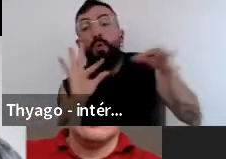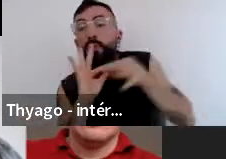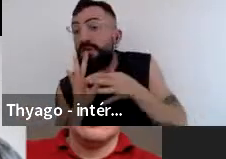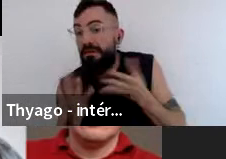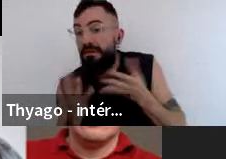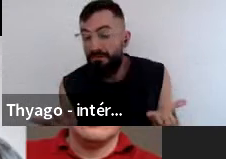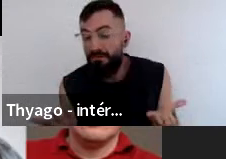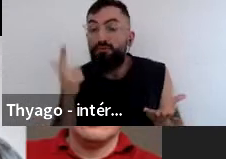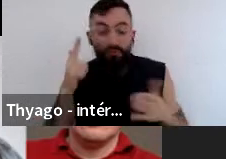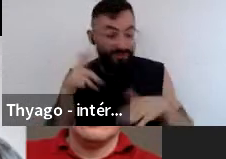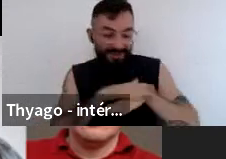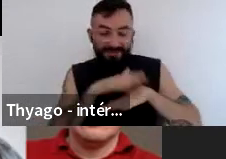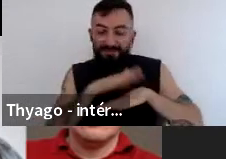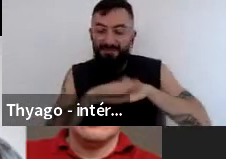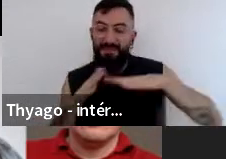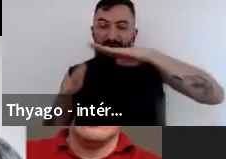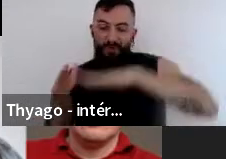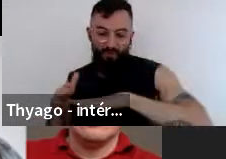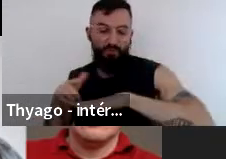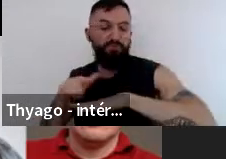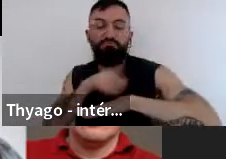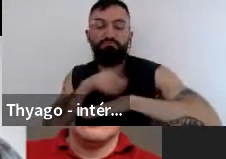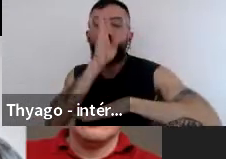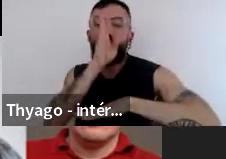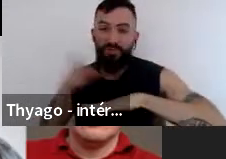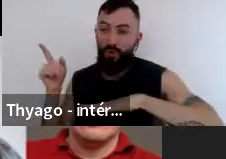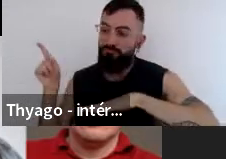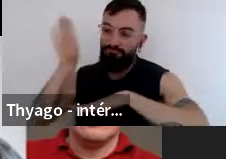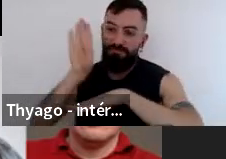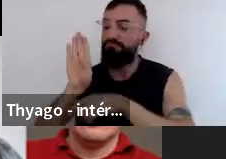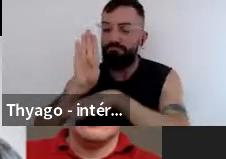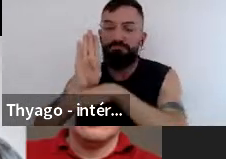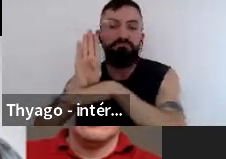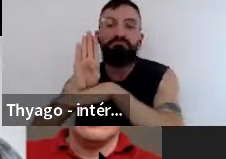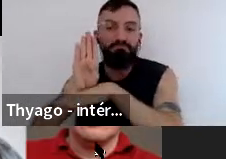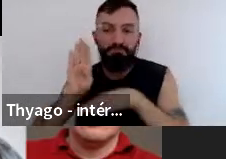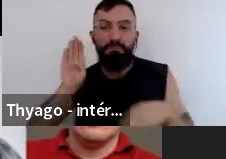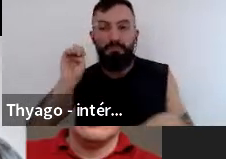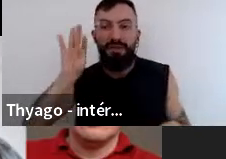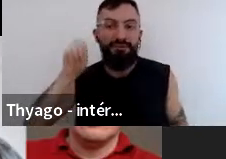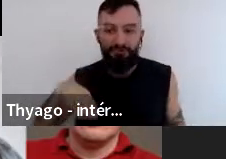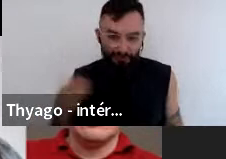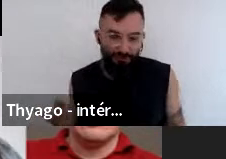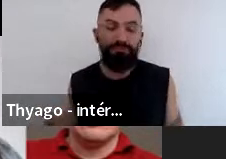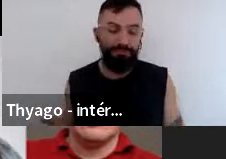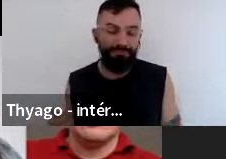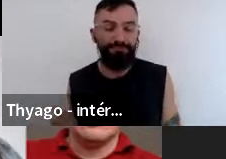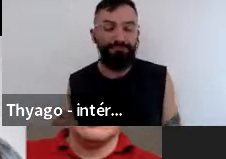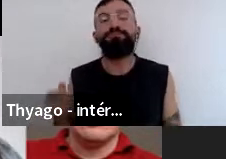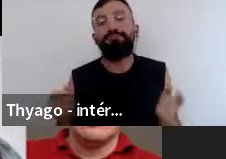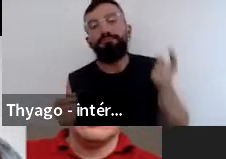base hand and the movement and stuff like that. And finally, we have